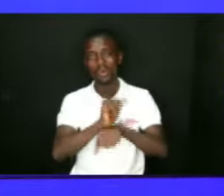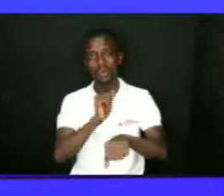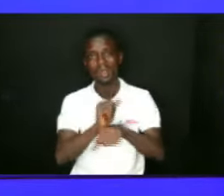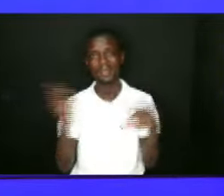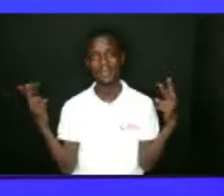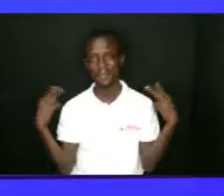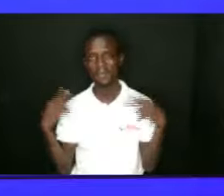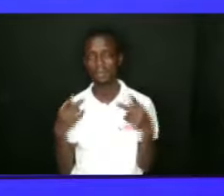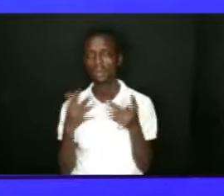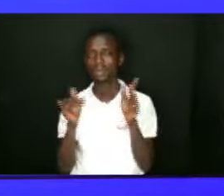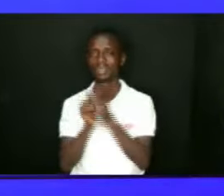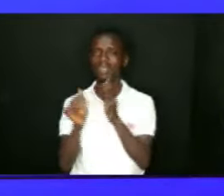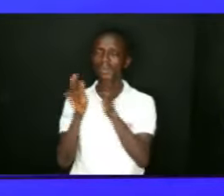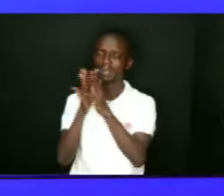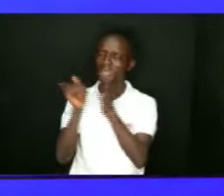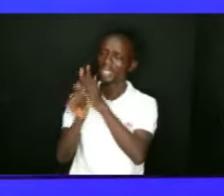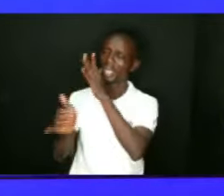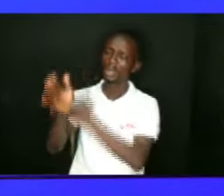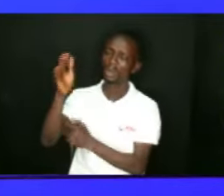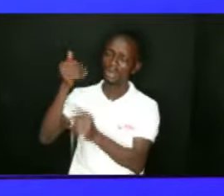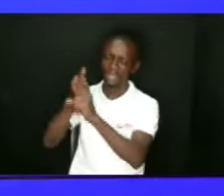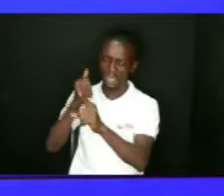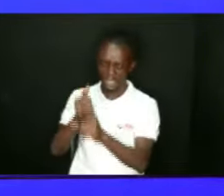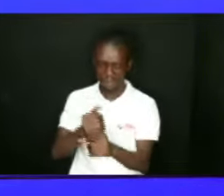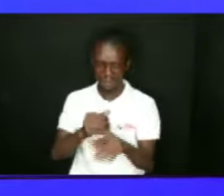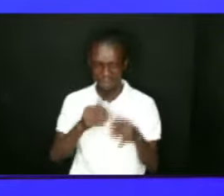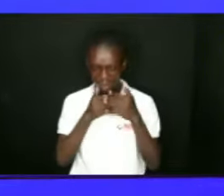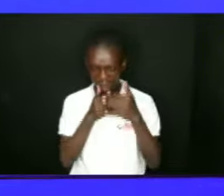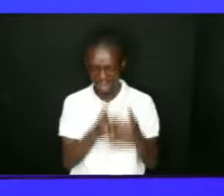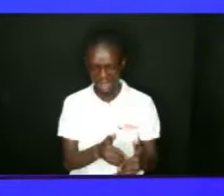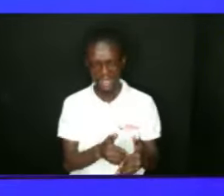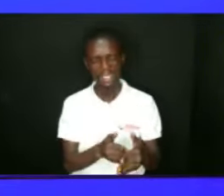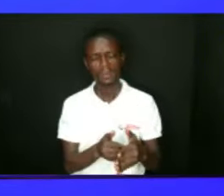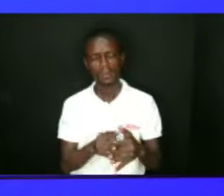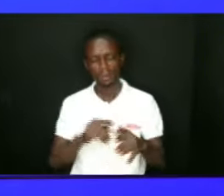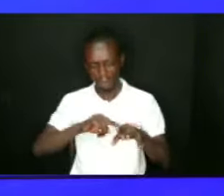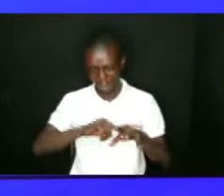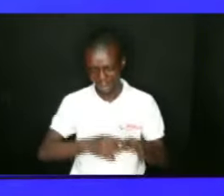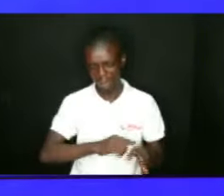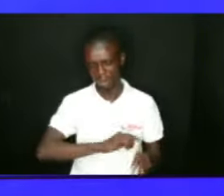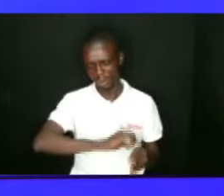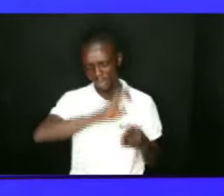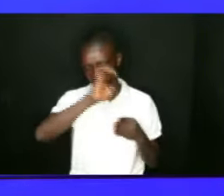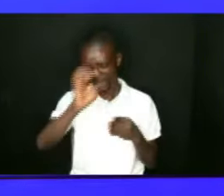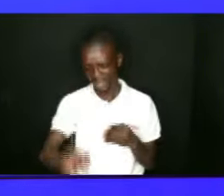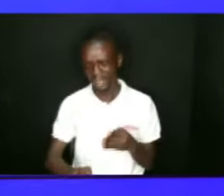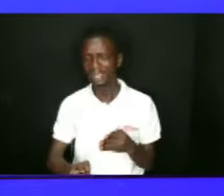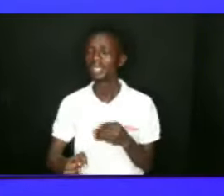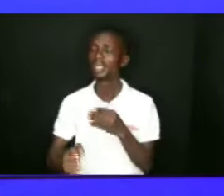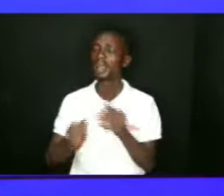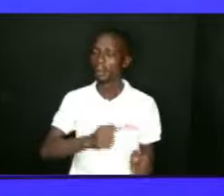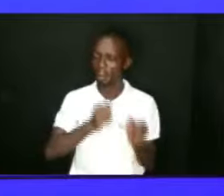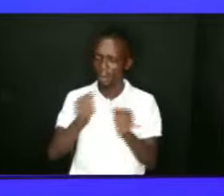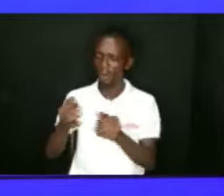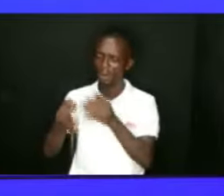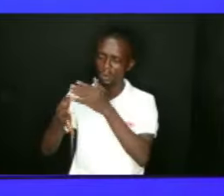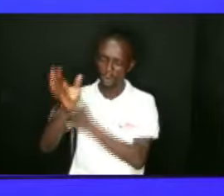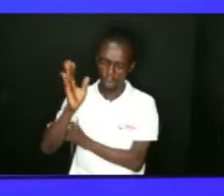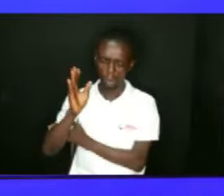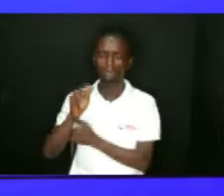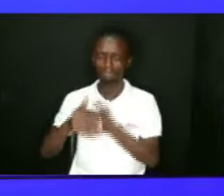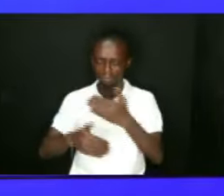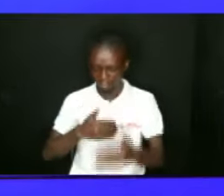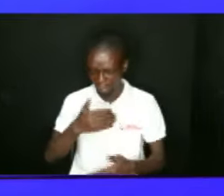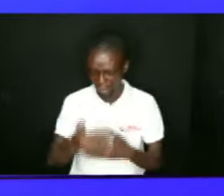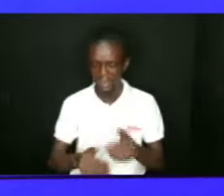session through and through to the ministration, may the power of God be dispensed. May the grace of God be